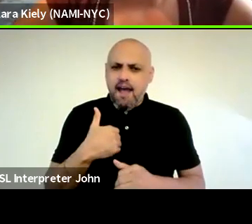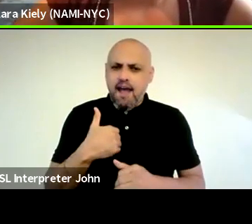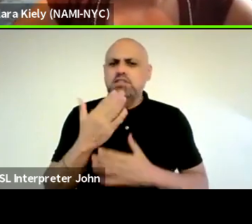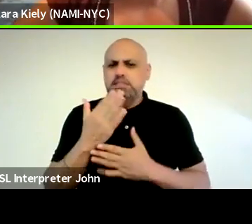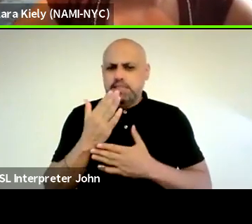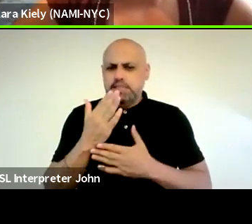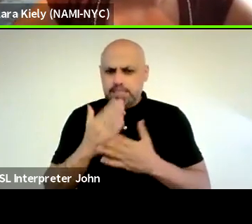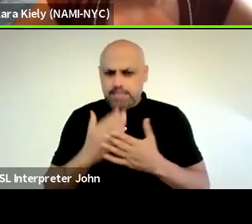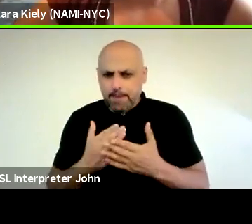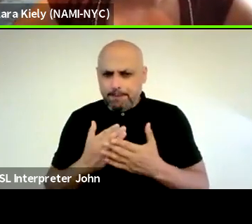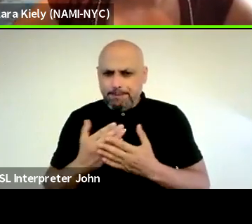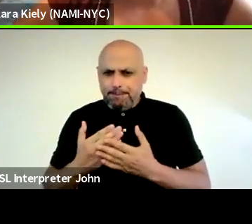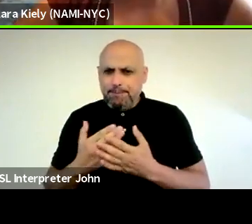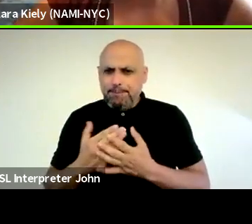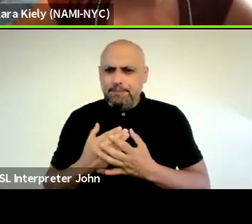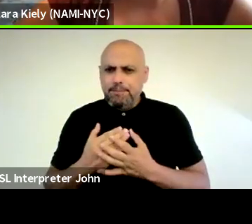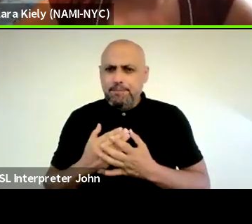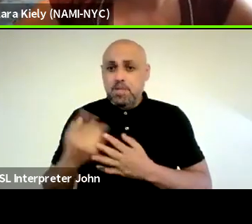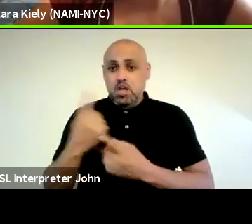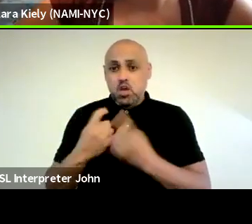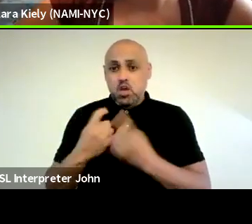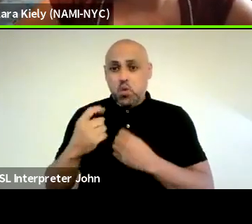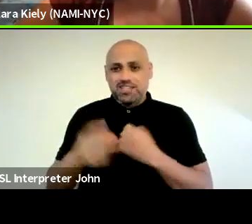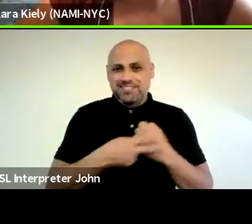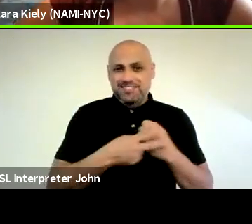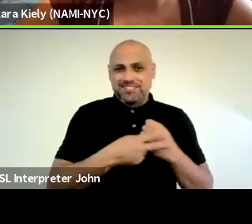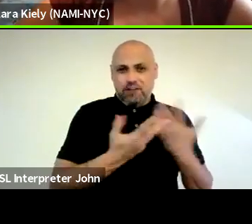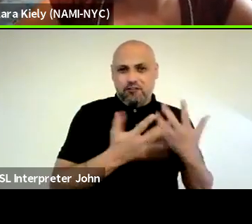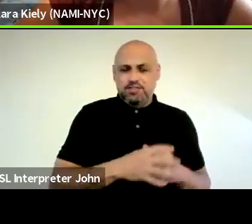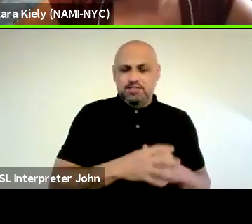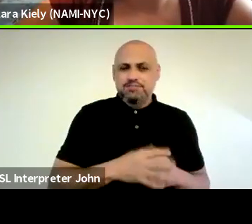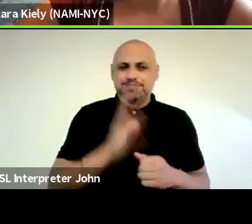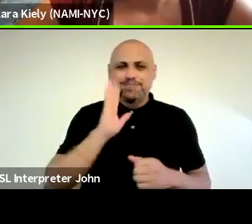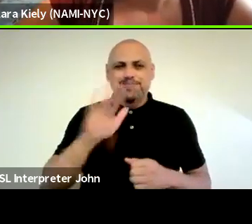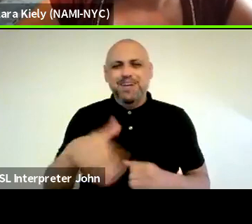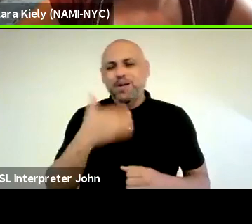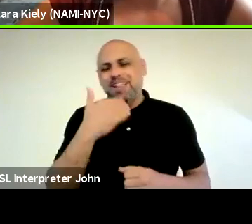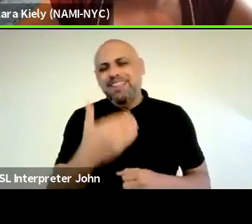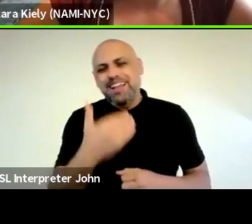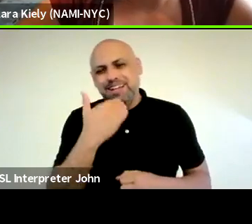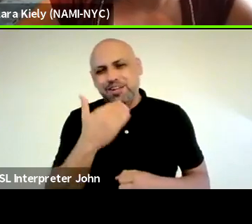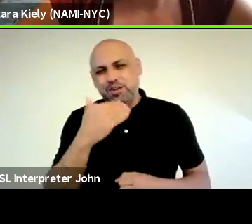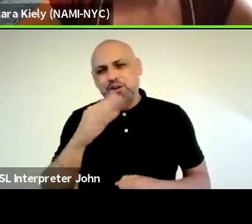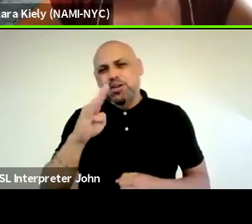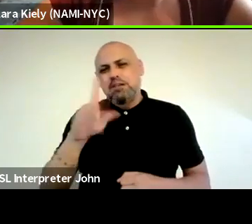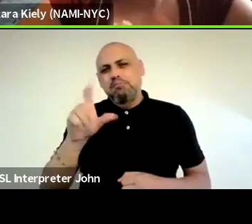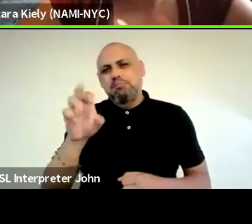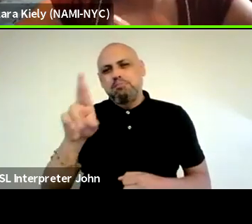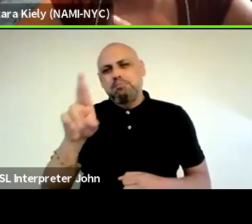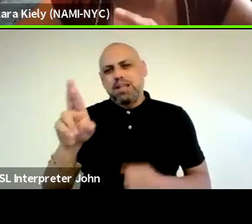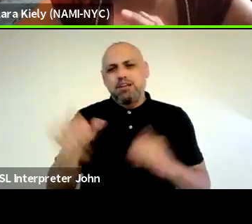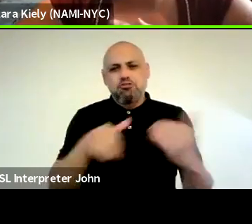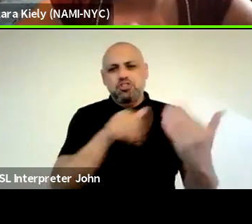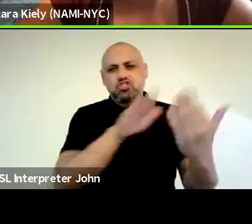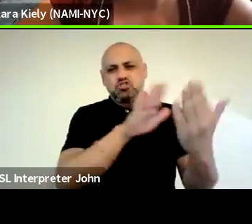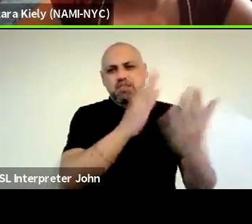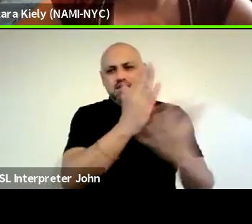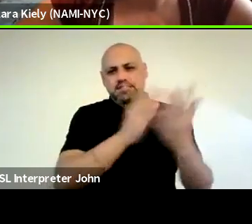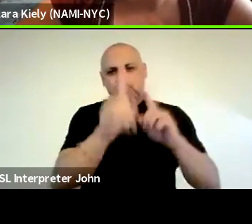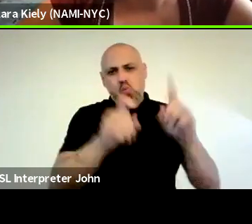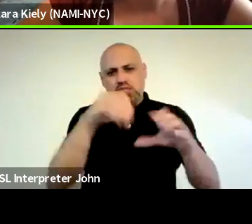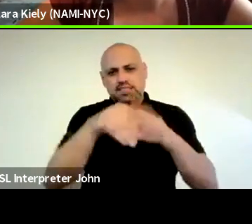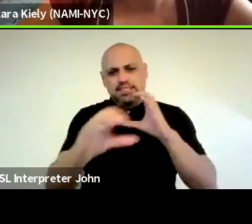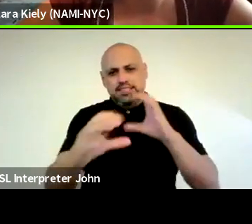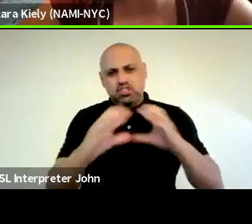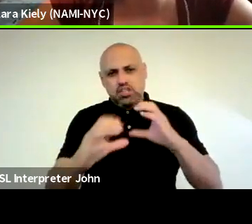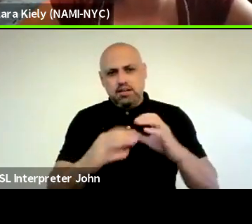some questions saved up. I know, thank you, Blair, for addressing some of the questions in the chat,